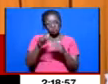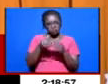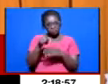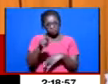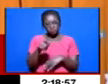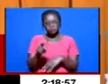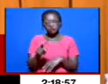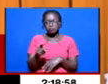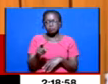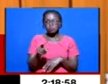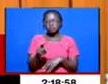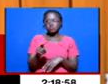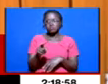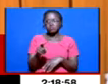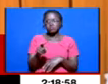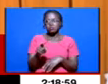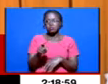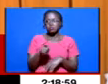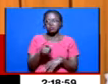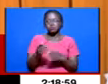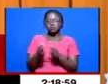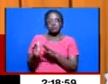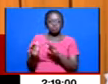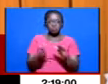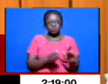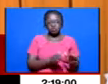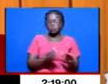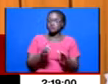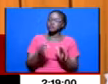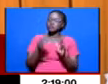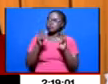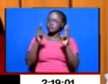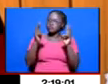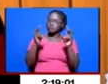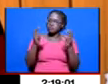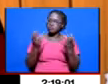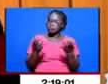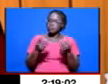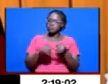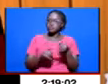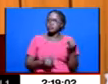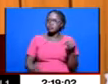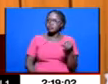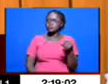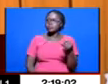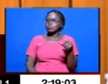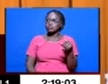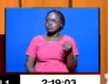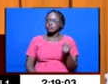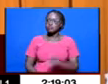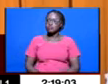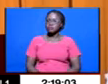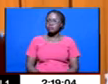of brevity of time, I'll go to another issue. Issue number 2.